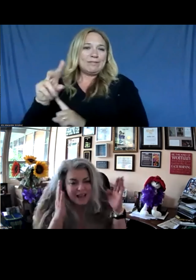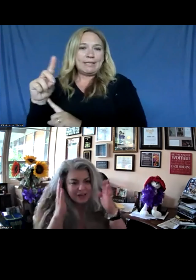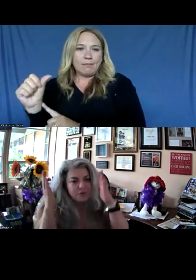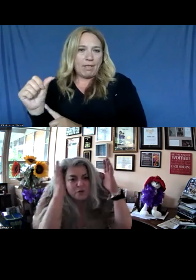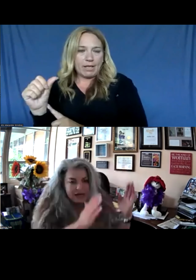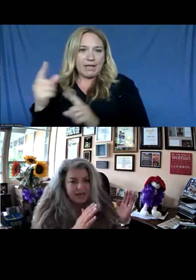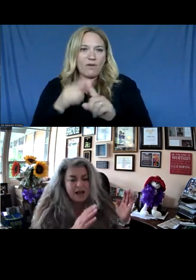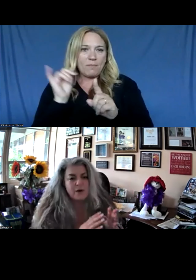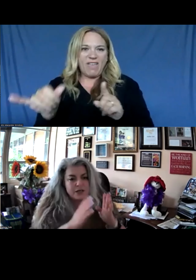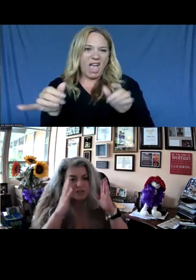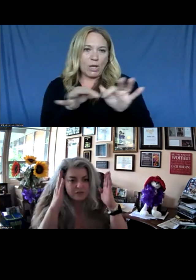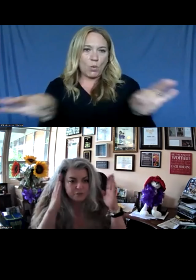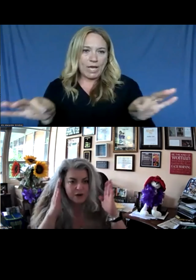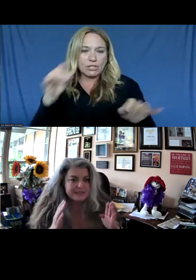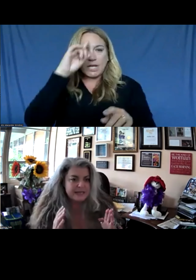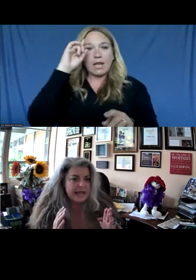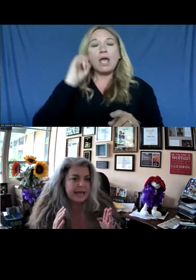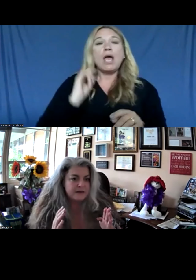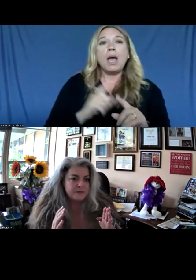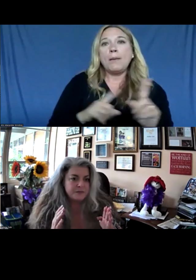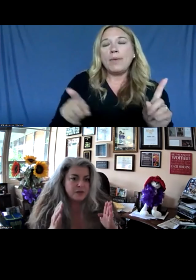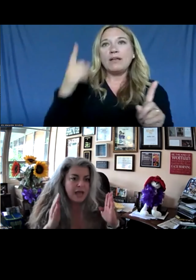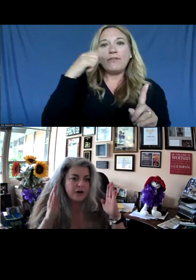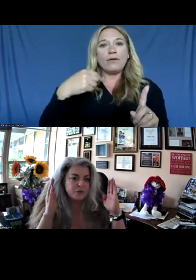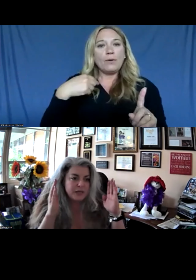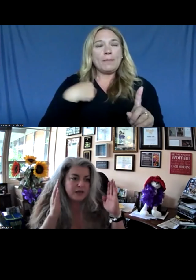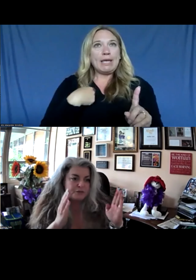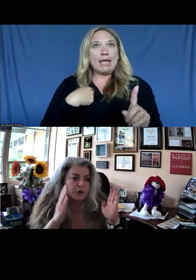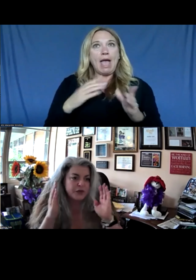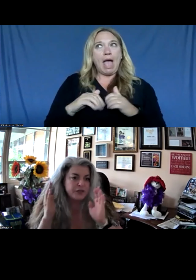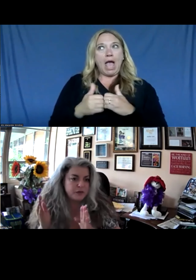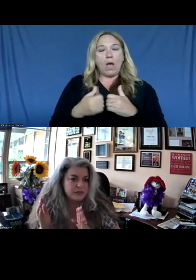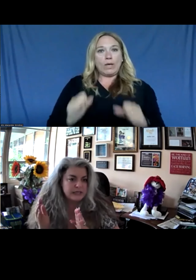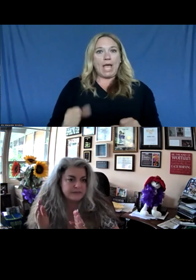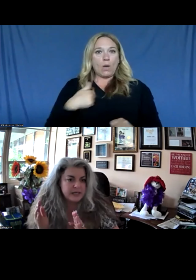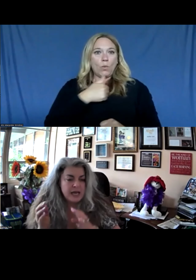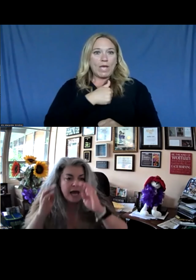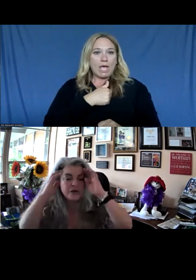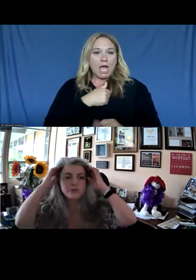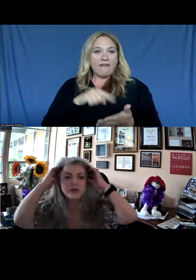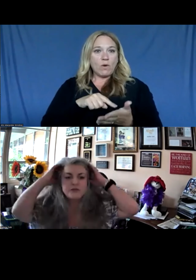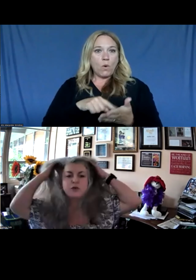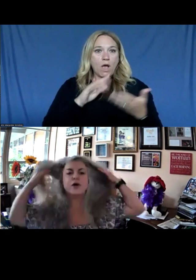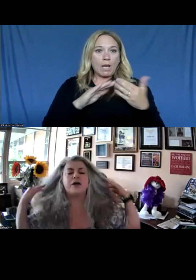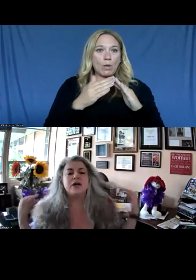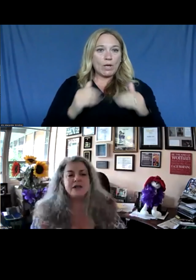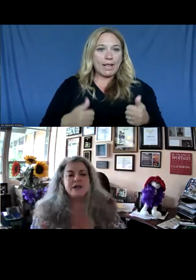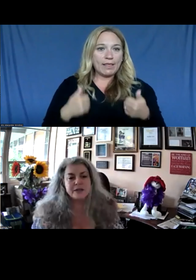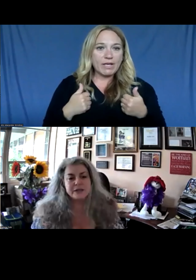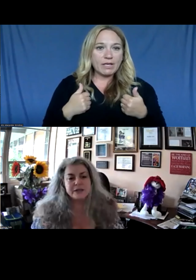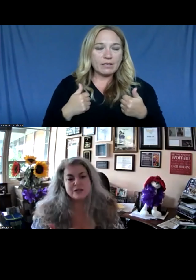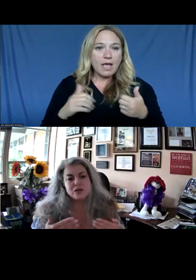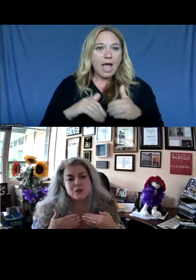think, for me, I want to just frame us in that. How do we afford community living? How do we afford